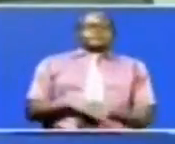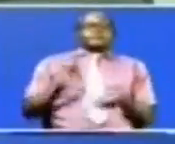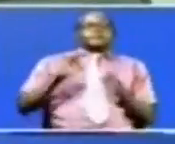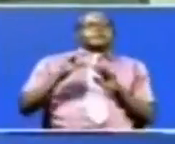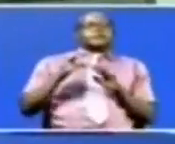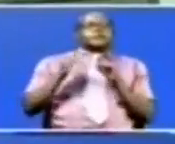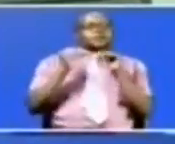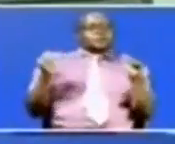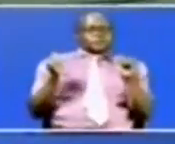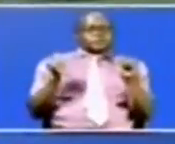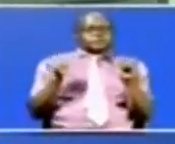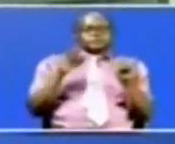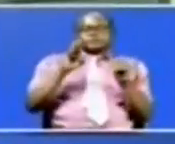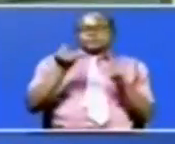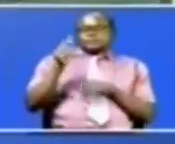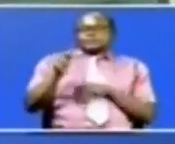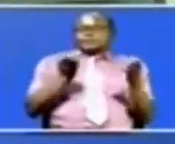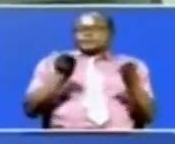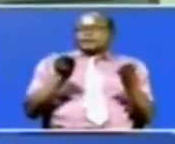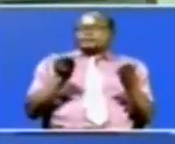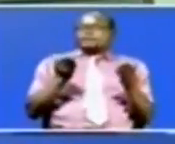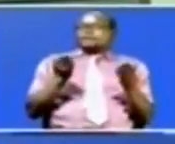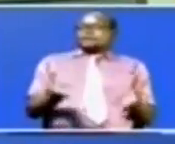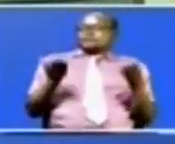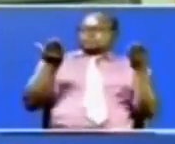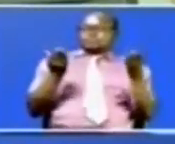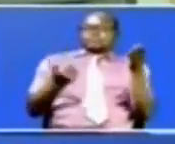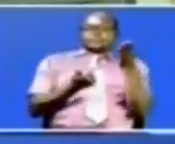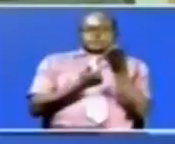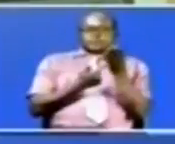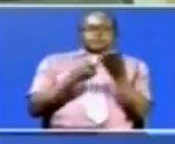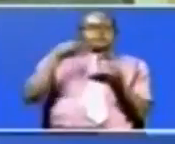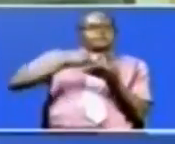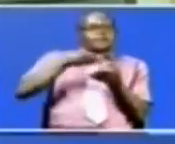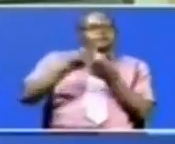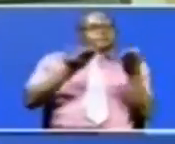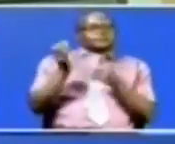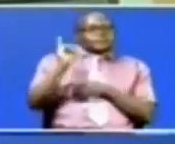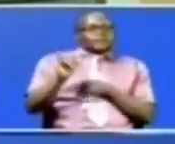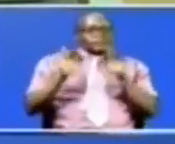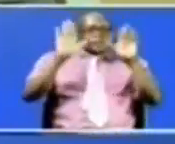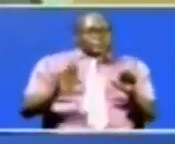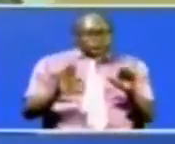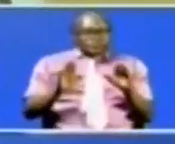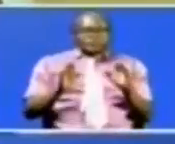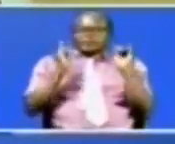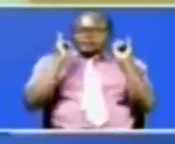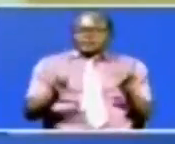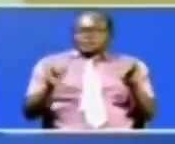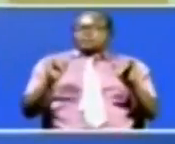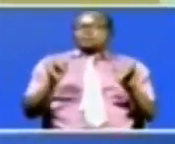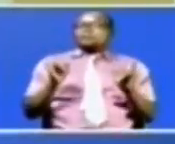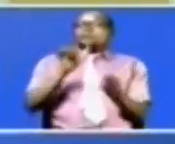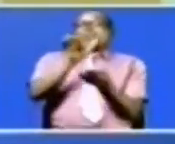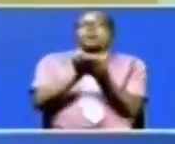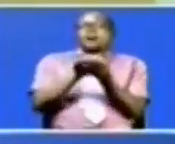fintech subsidiary, FinServe, is set to ease digital financial services, which is a cornerstone in today's banking world. The